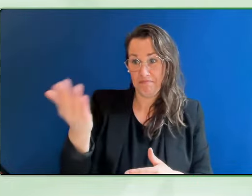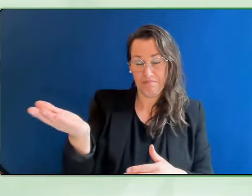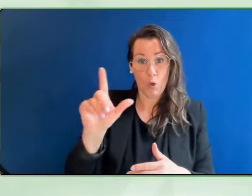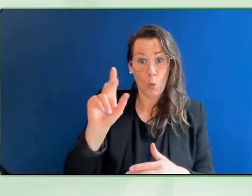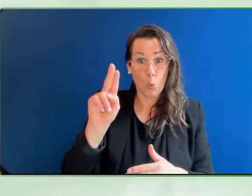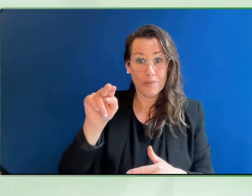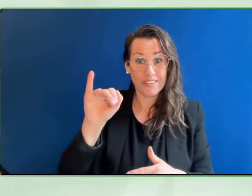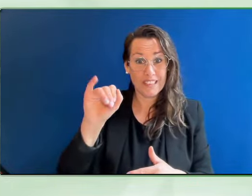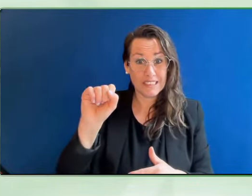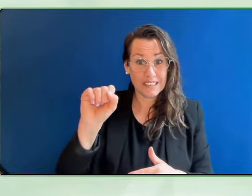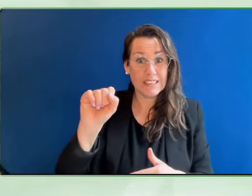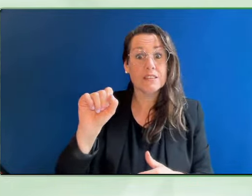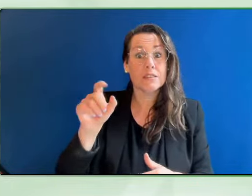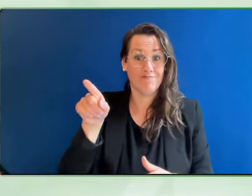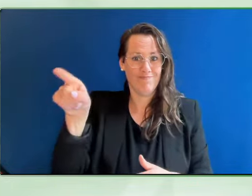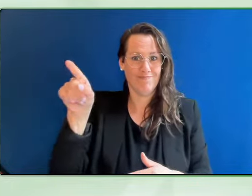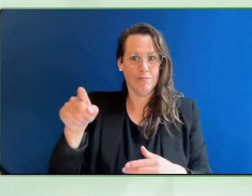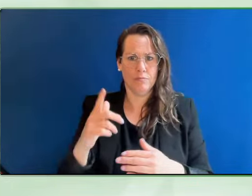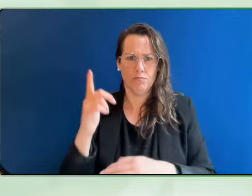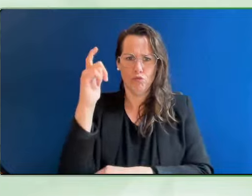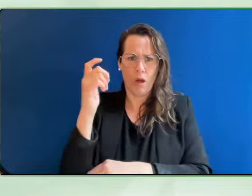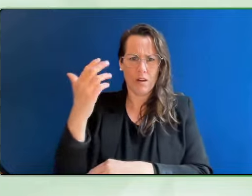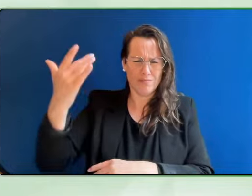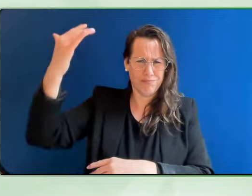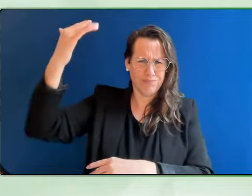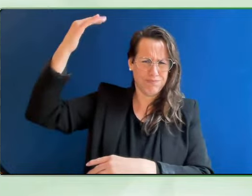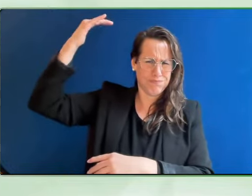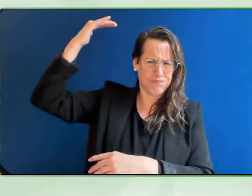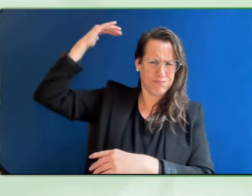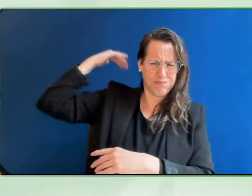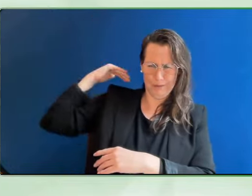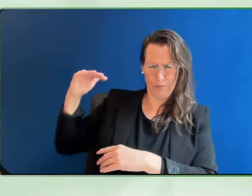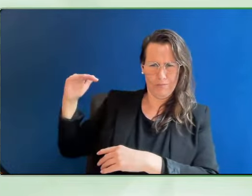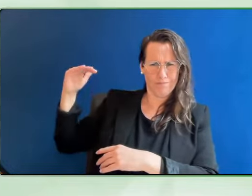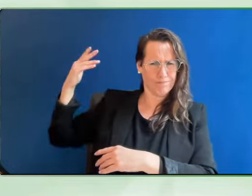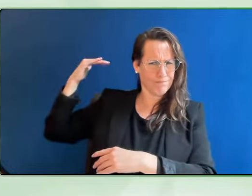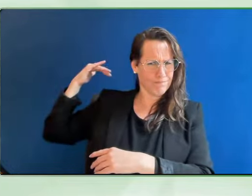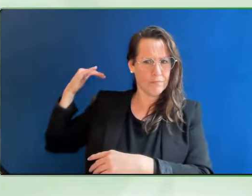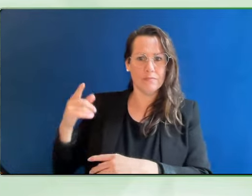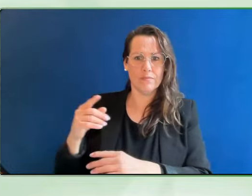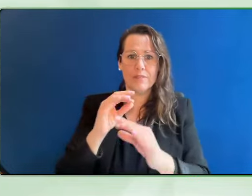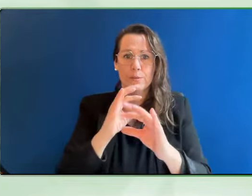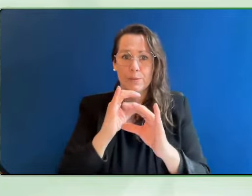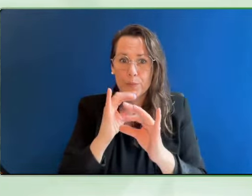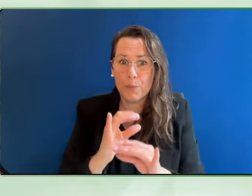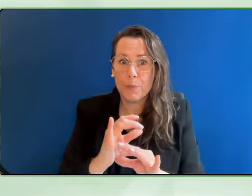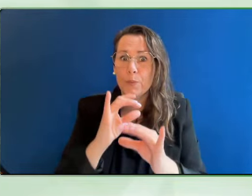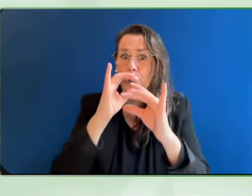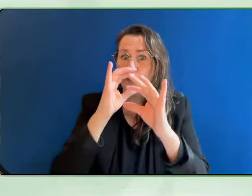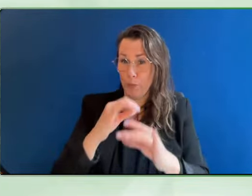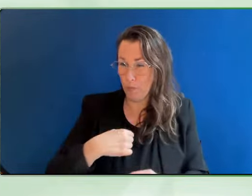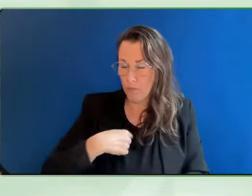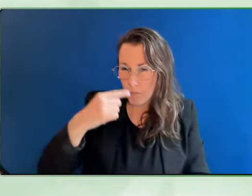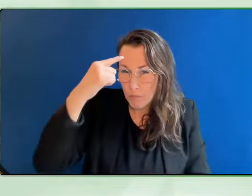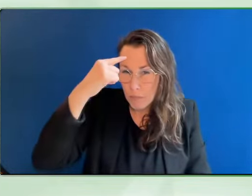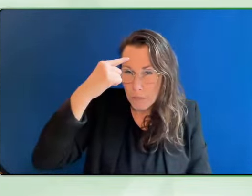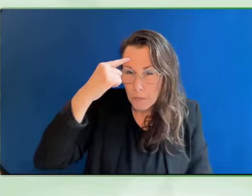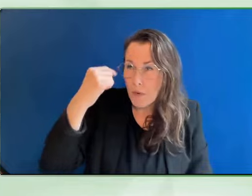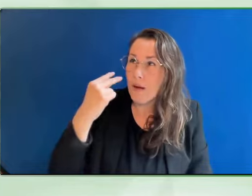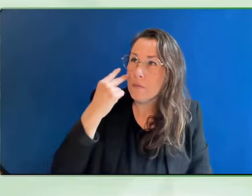I think, if I recall rightly, you were 12 years old. And you also composed and